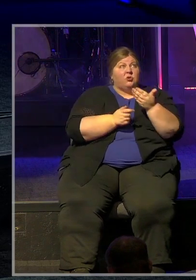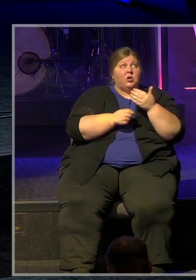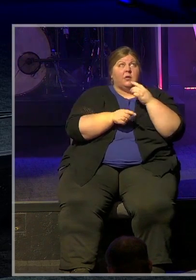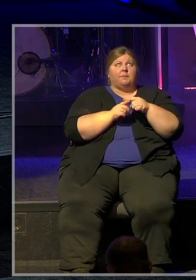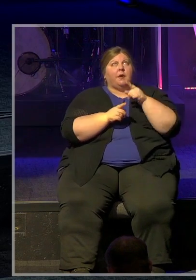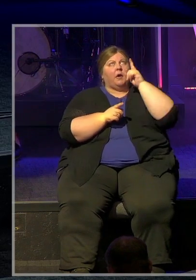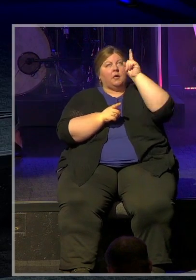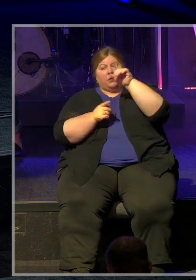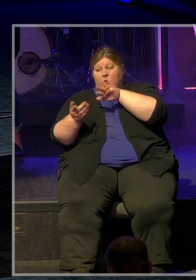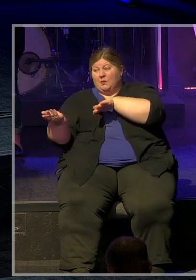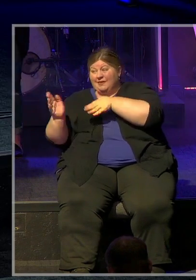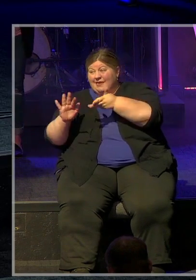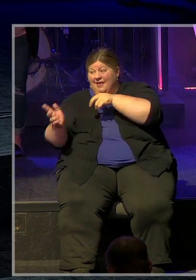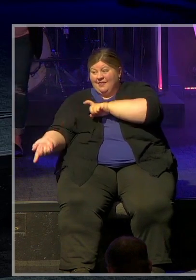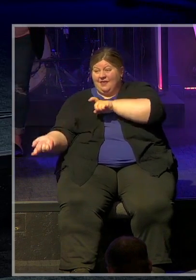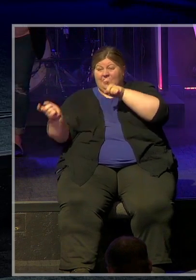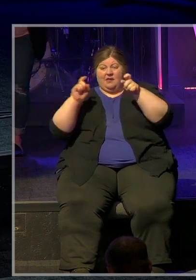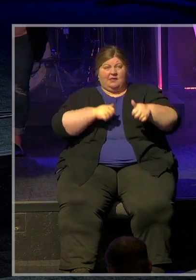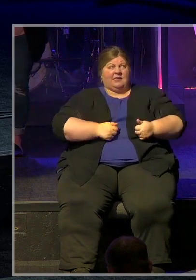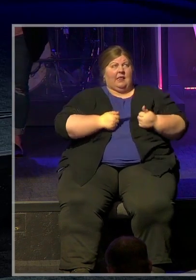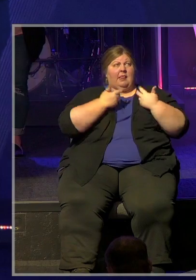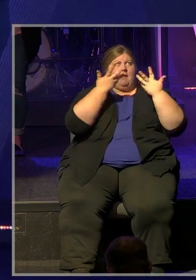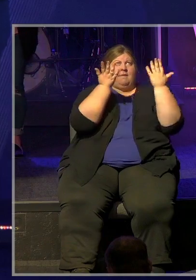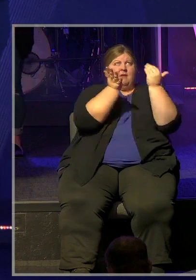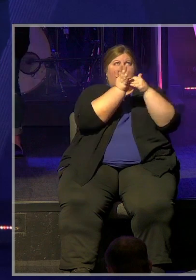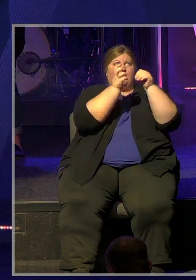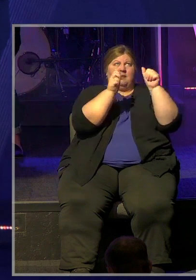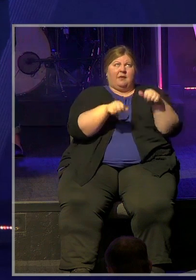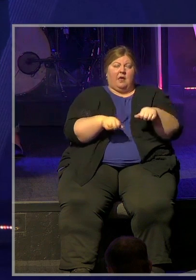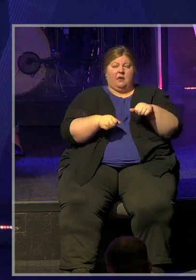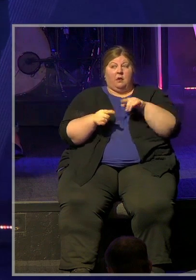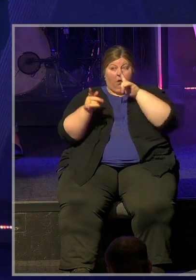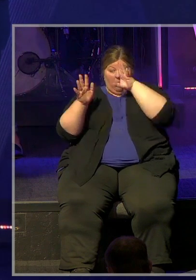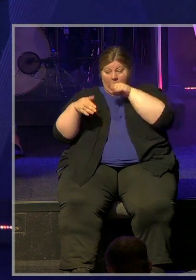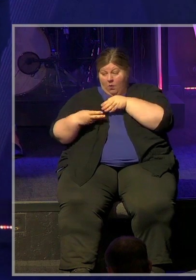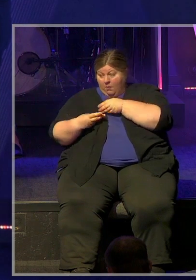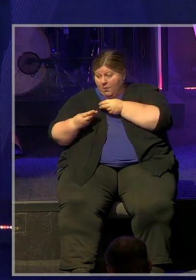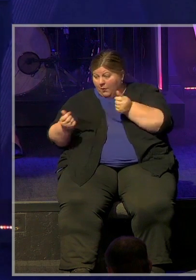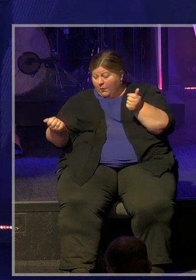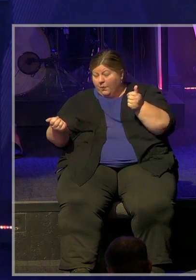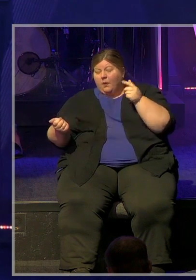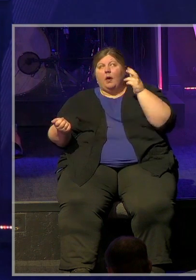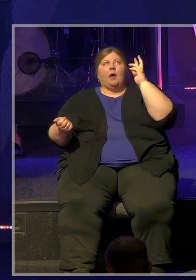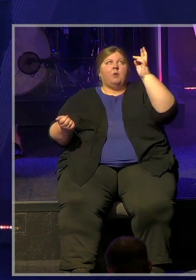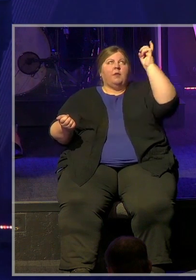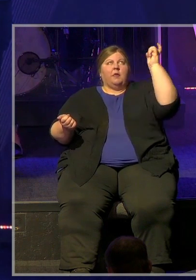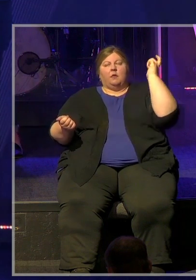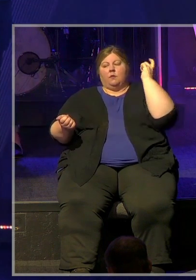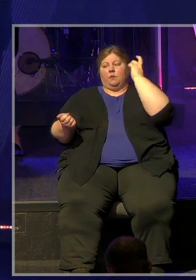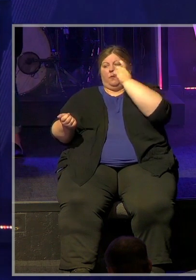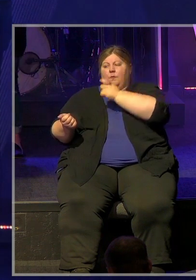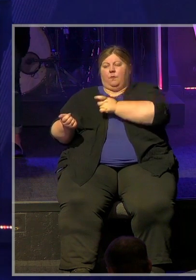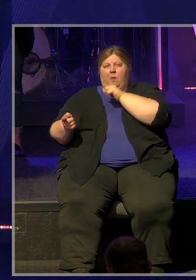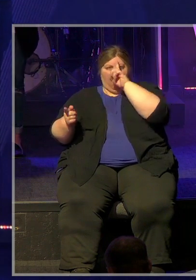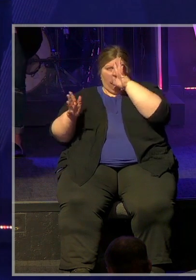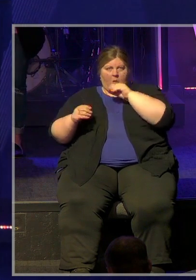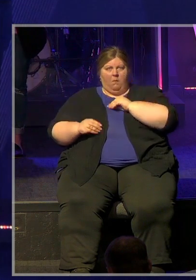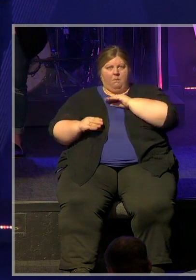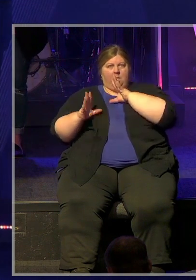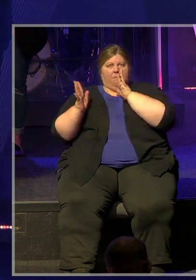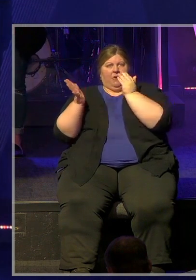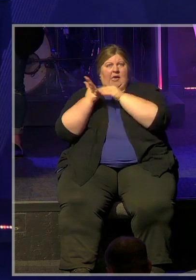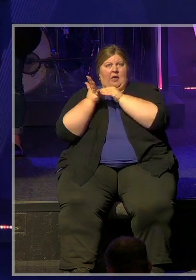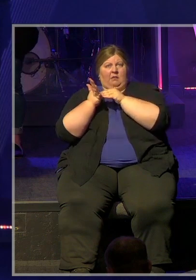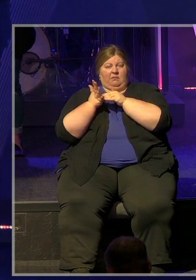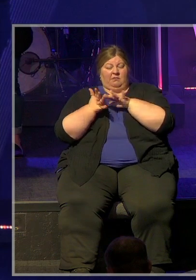come back to life. So Father, where hope has been lost, I pray that you would restore it. Father, where brokenness has occurred,